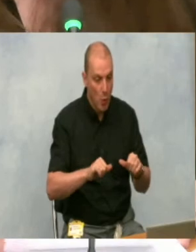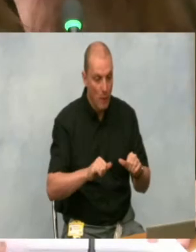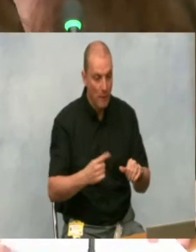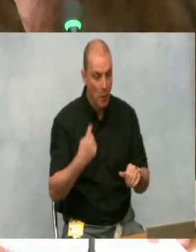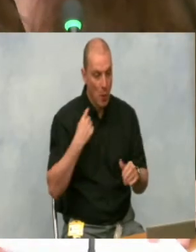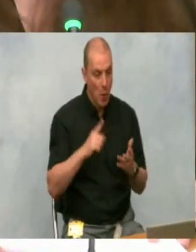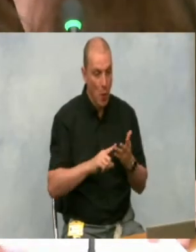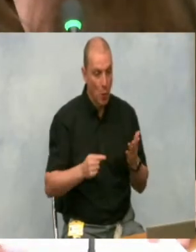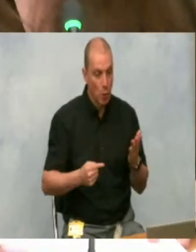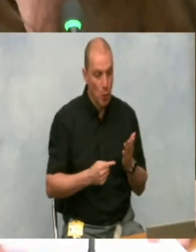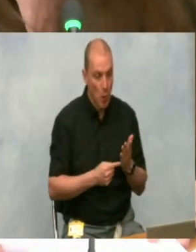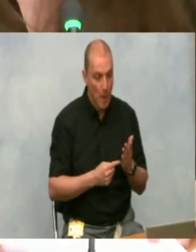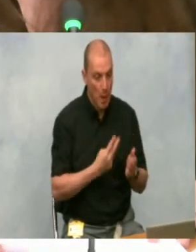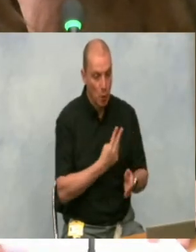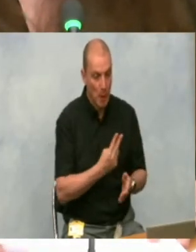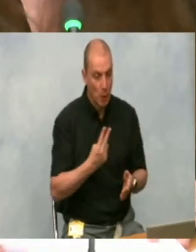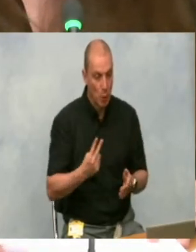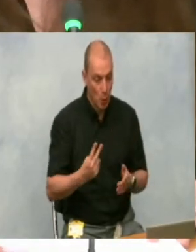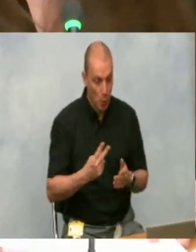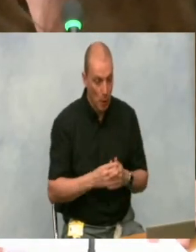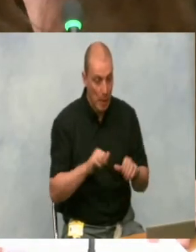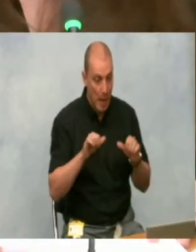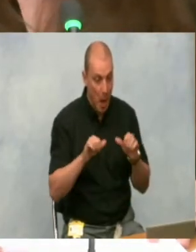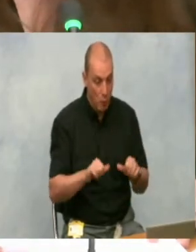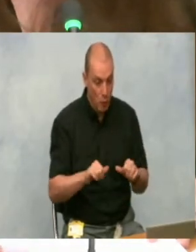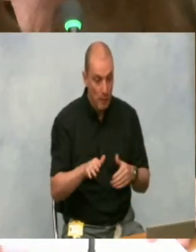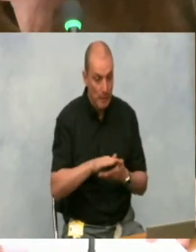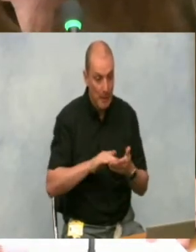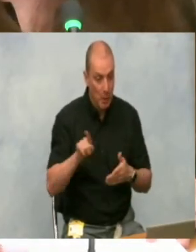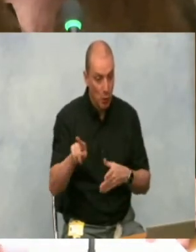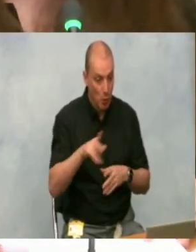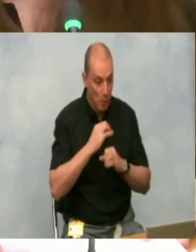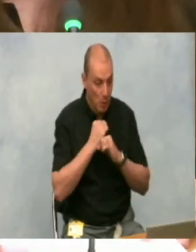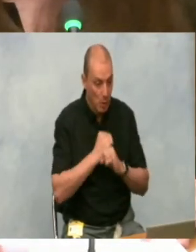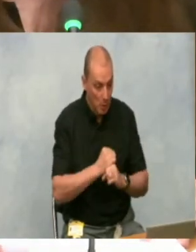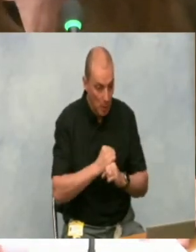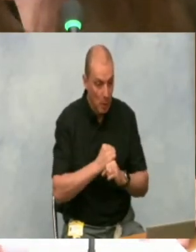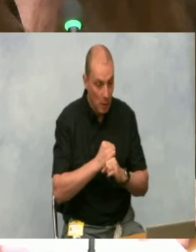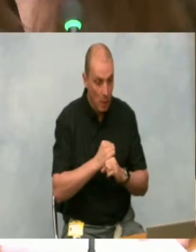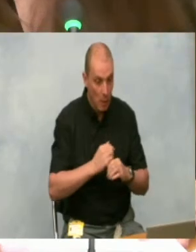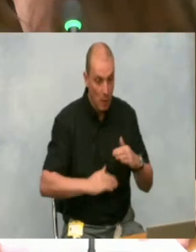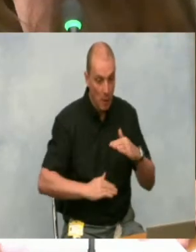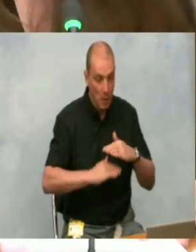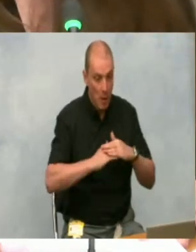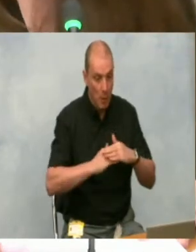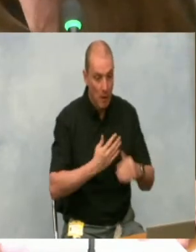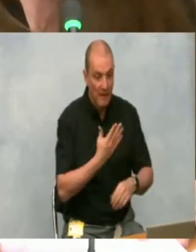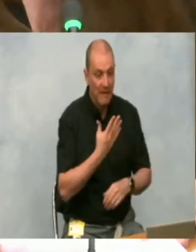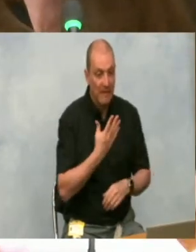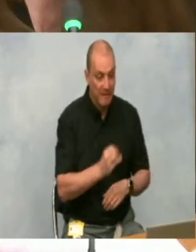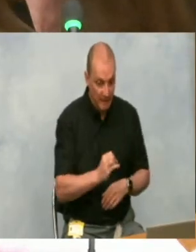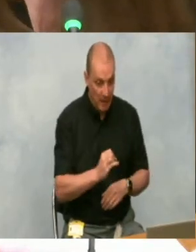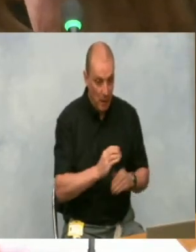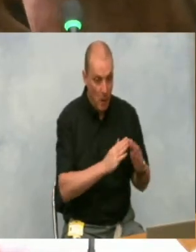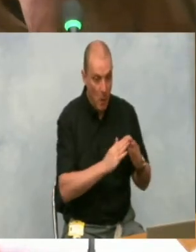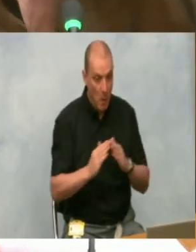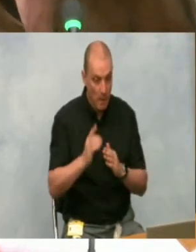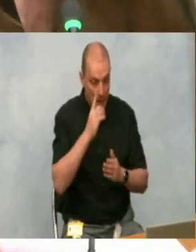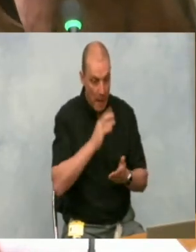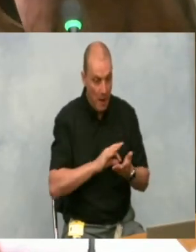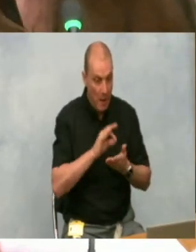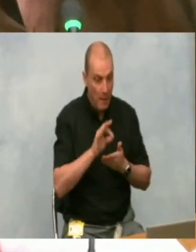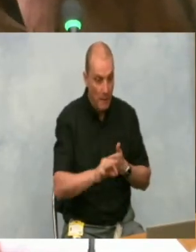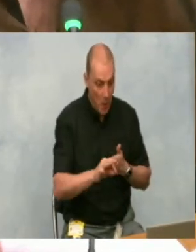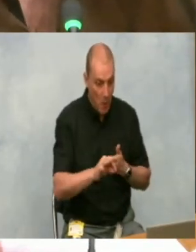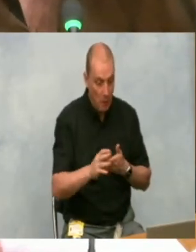year. Approval included obligation for the provision up to 50 affordable homes on site. Following discussion with